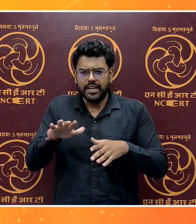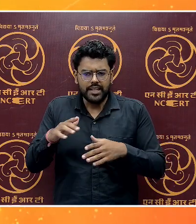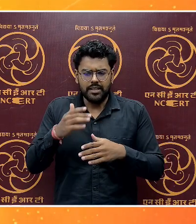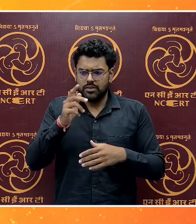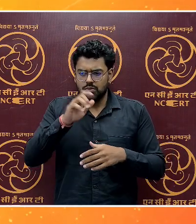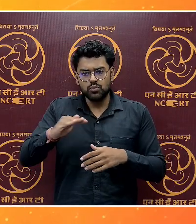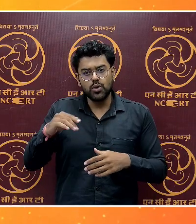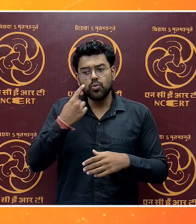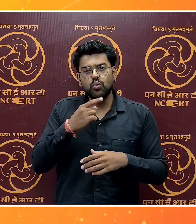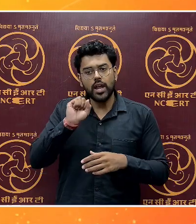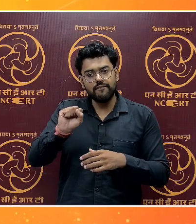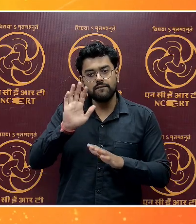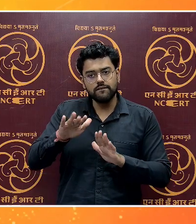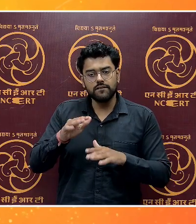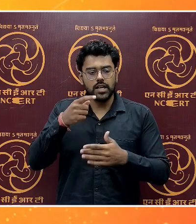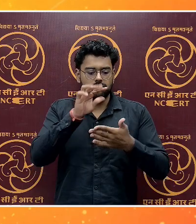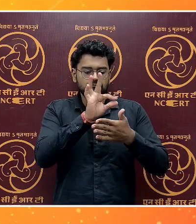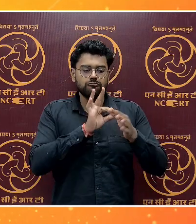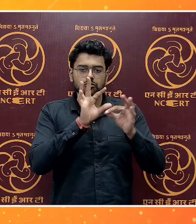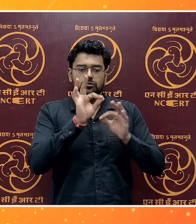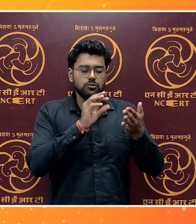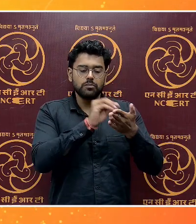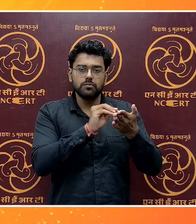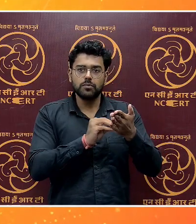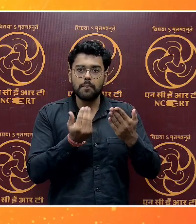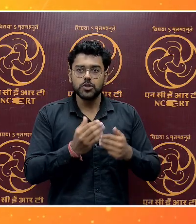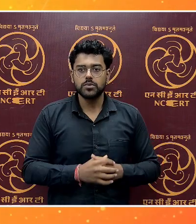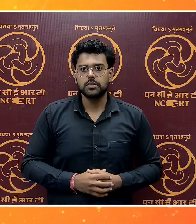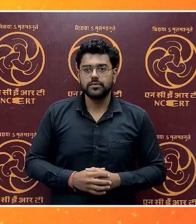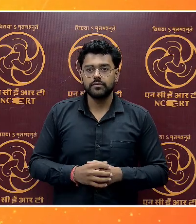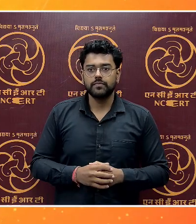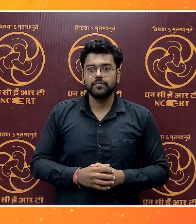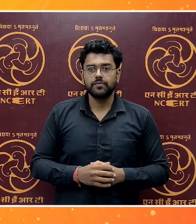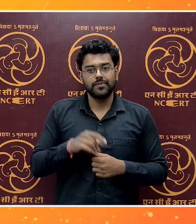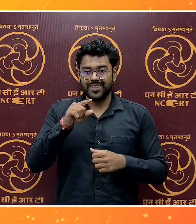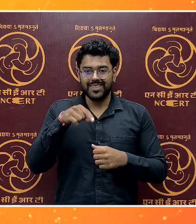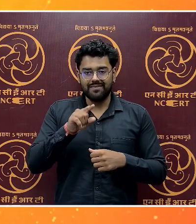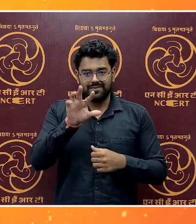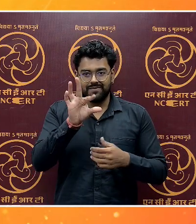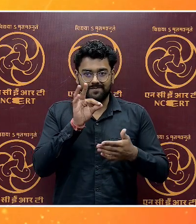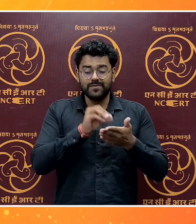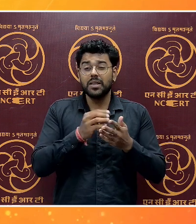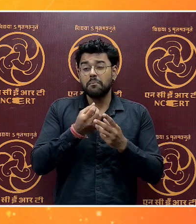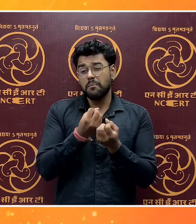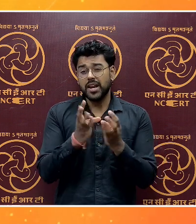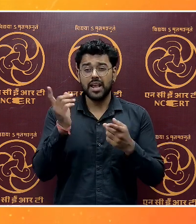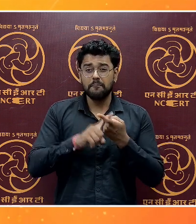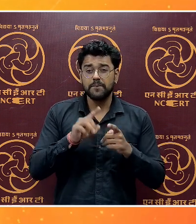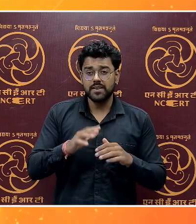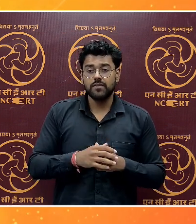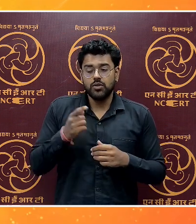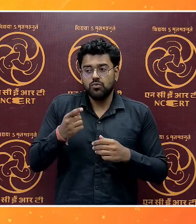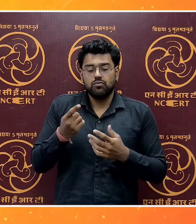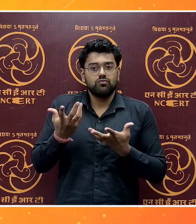disability of the student, what actually the disability is for the student. You can select, and there are the cases where you don't want